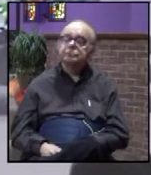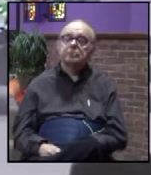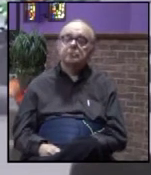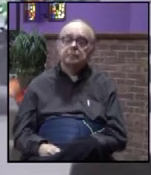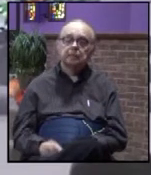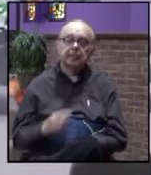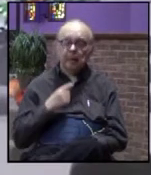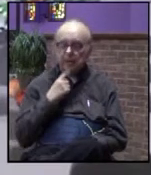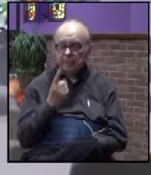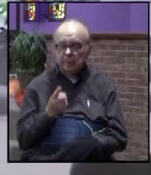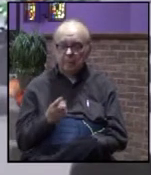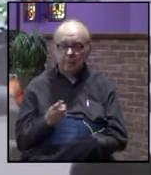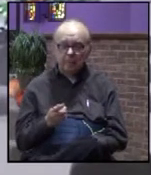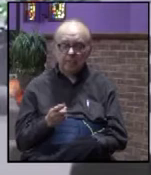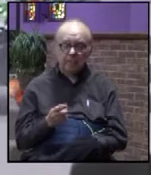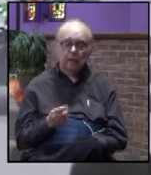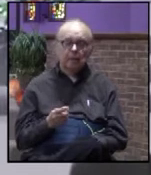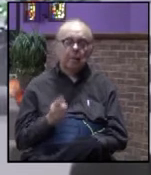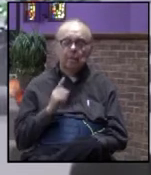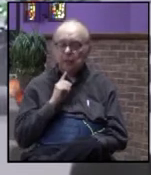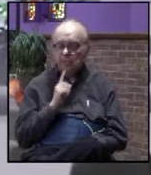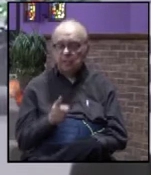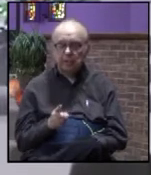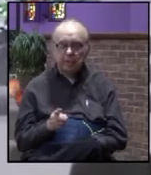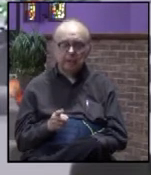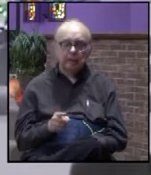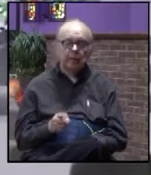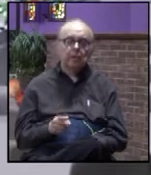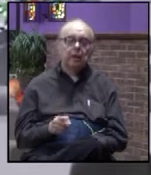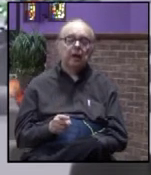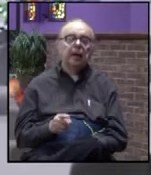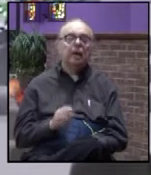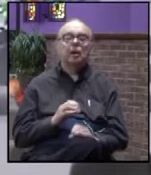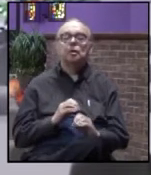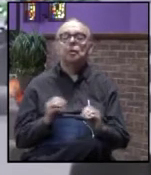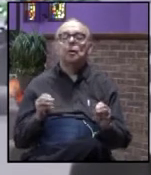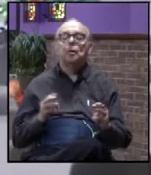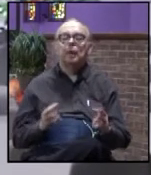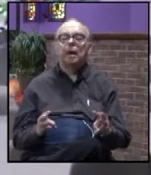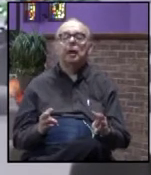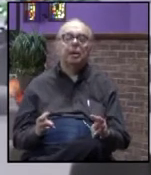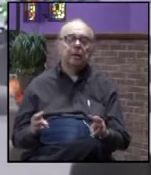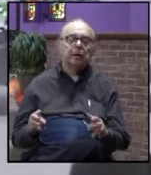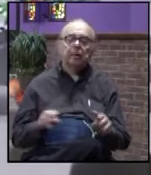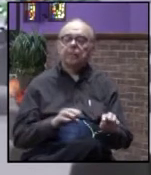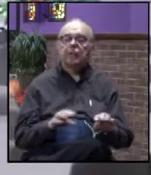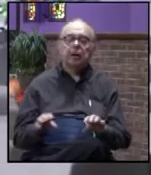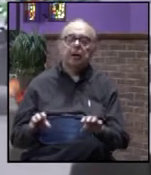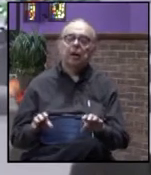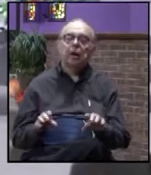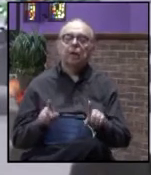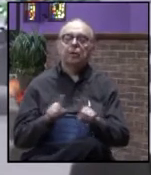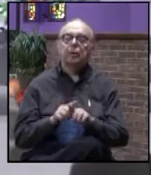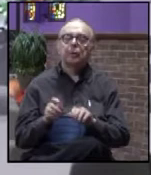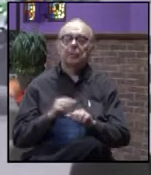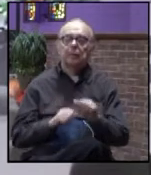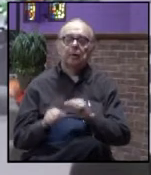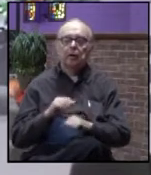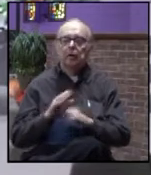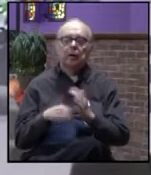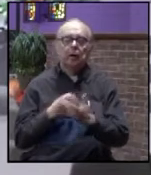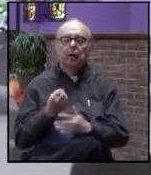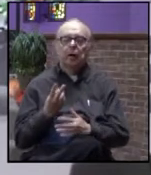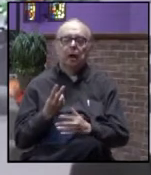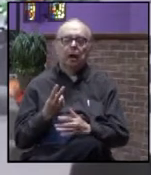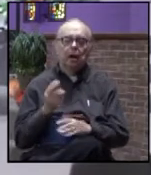I can tell you unequivocally, absolutely, no way. As a matter of fact, all 12 of